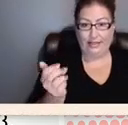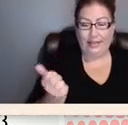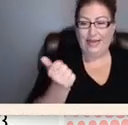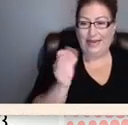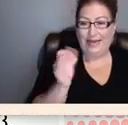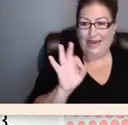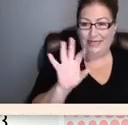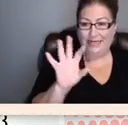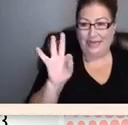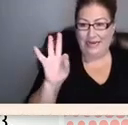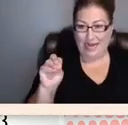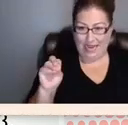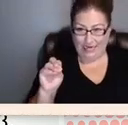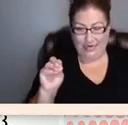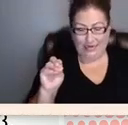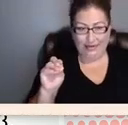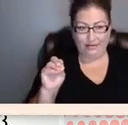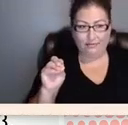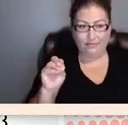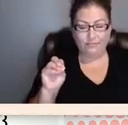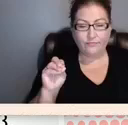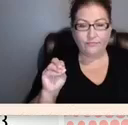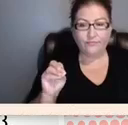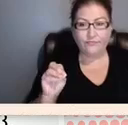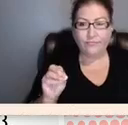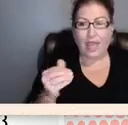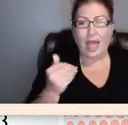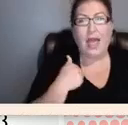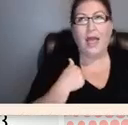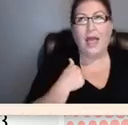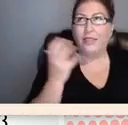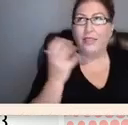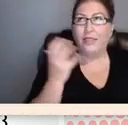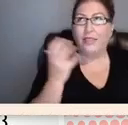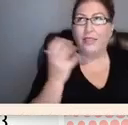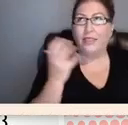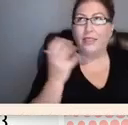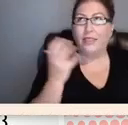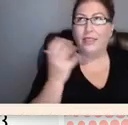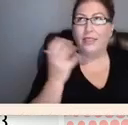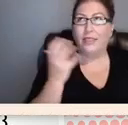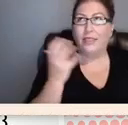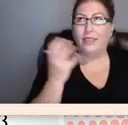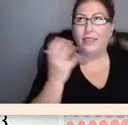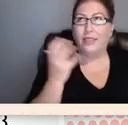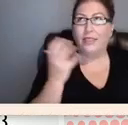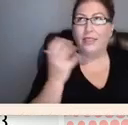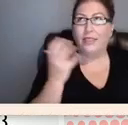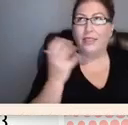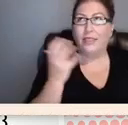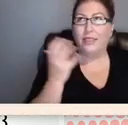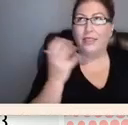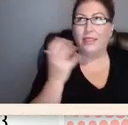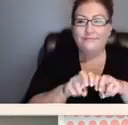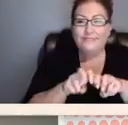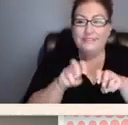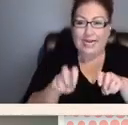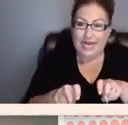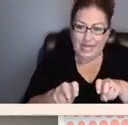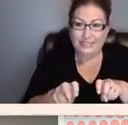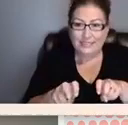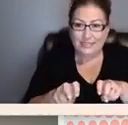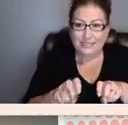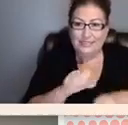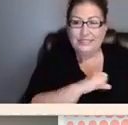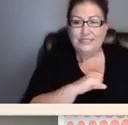1990, I had the incredible privilege of sitting next to Senator